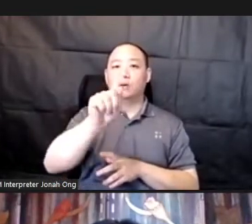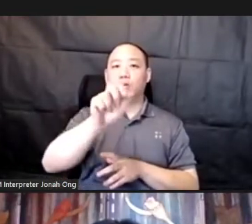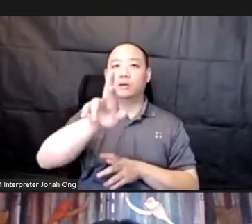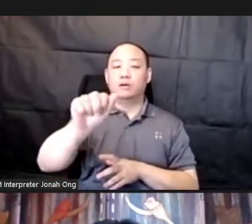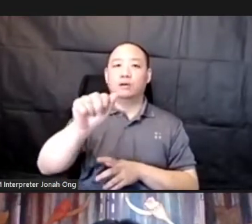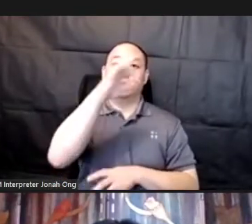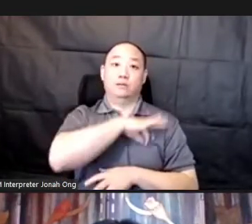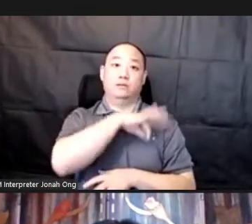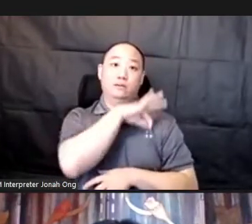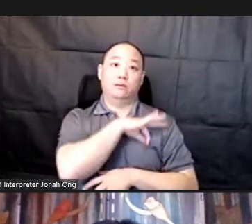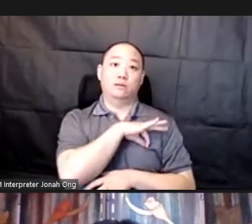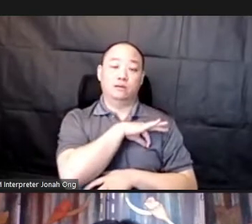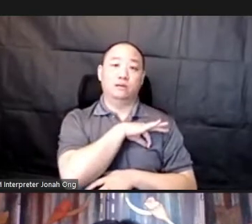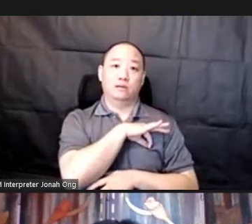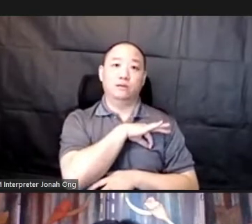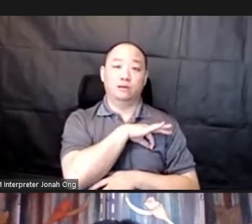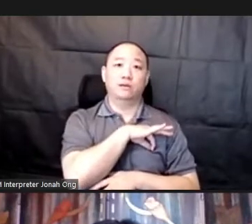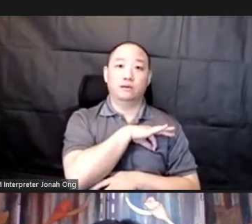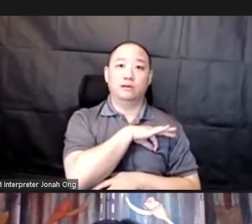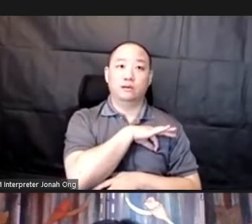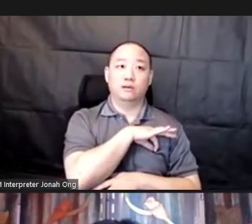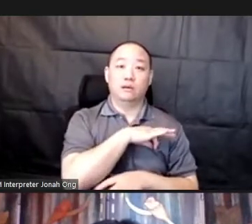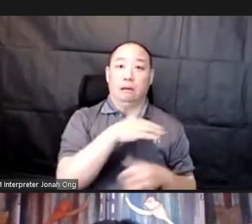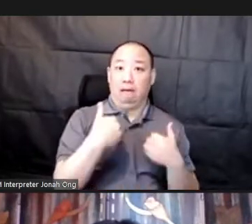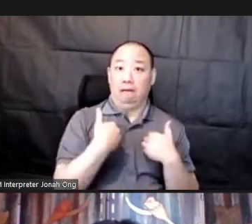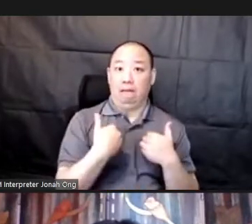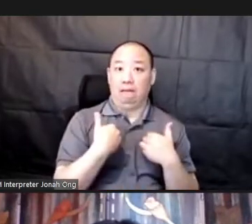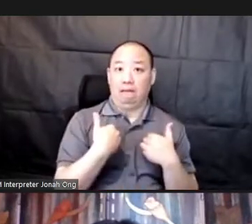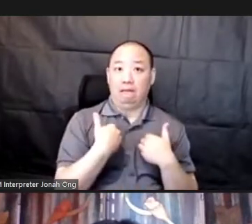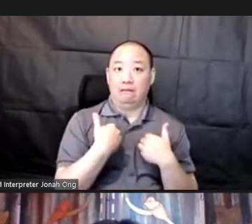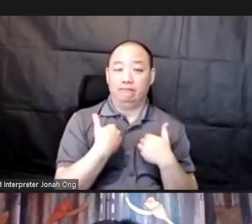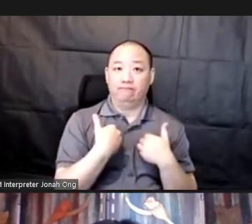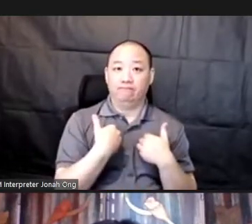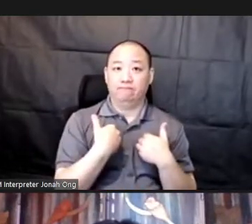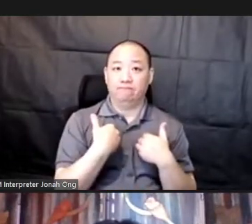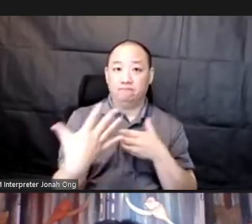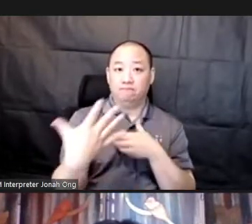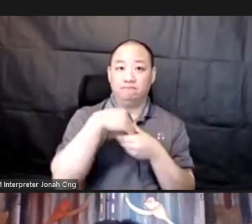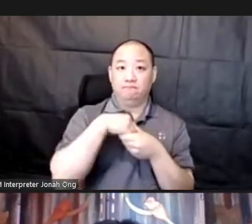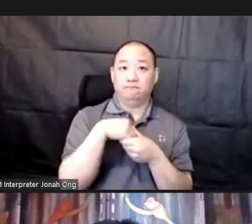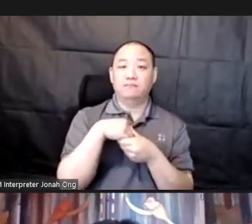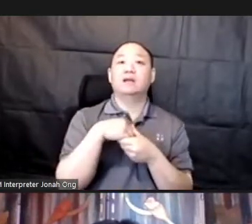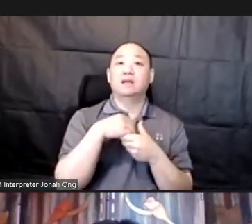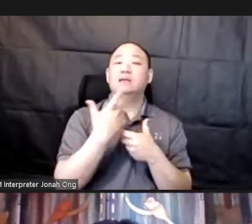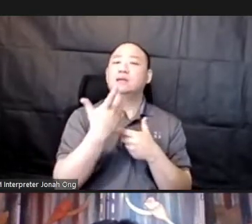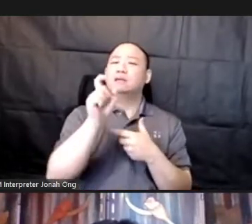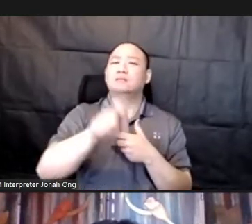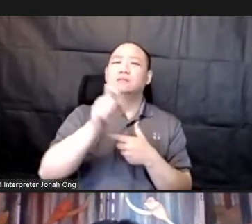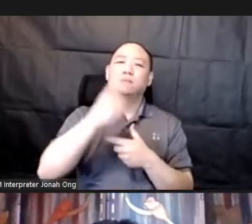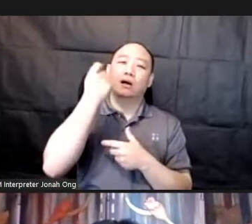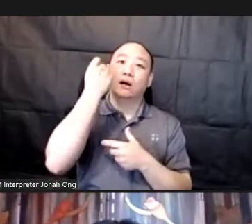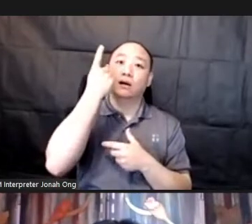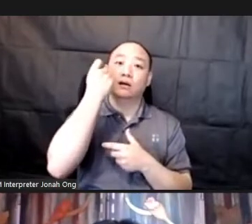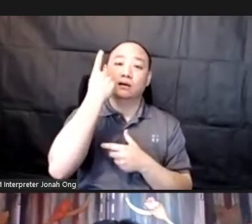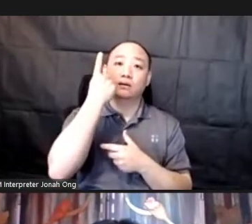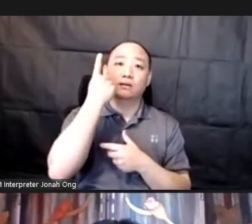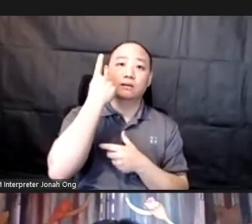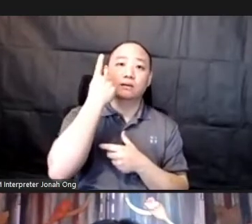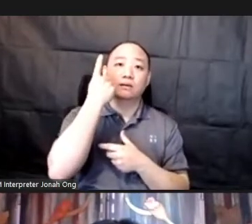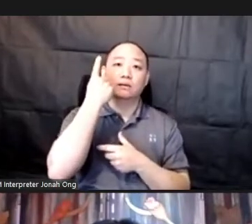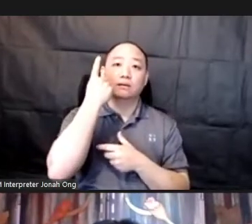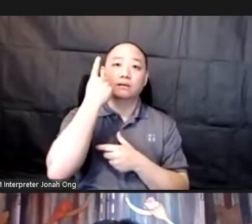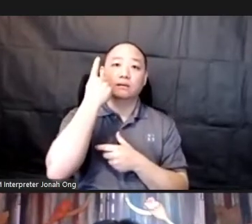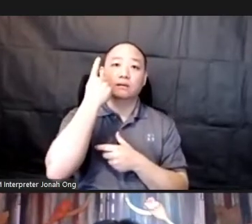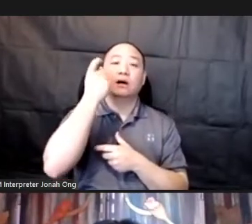is a contentious one, right? On one hand, you need to understand that when the